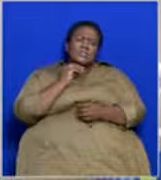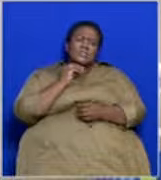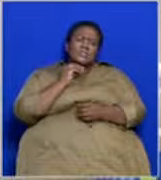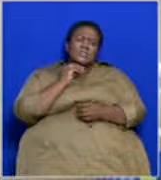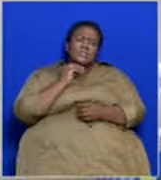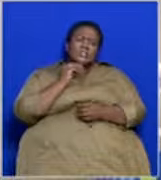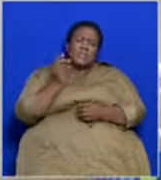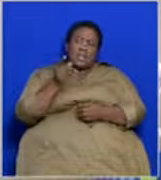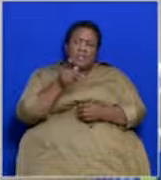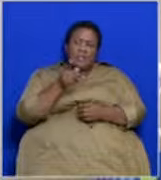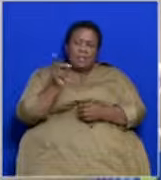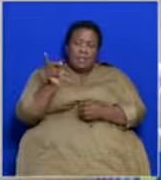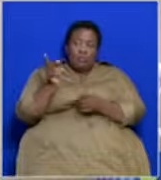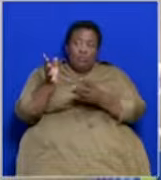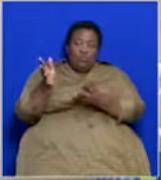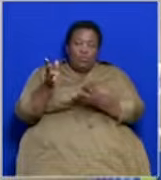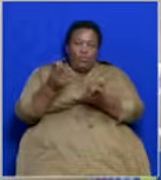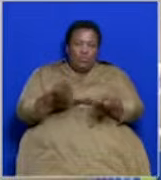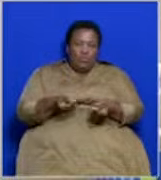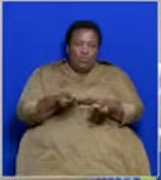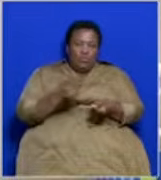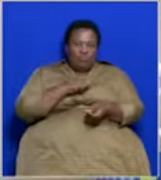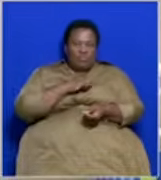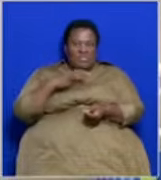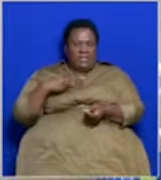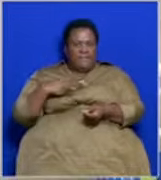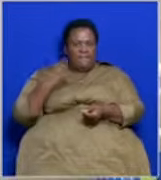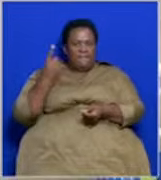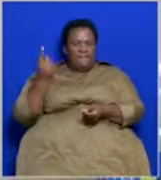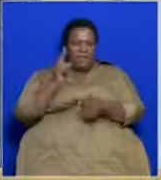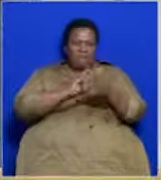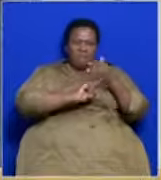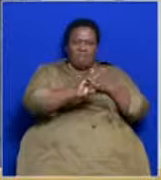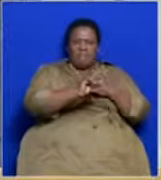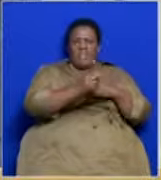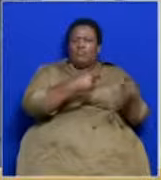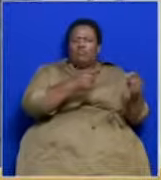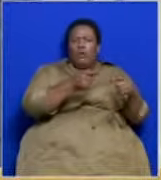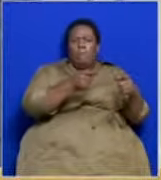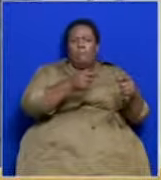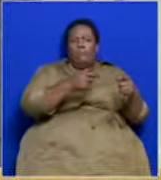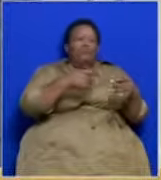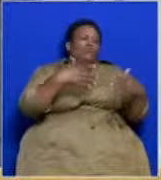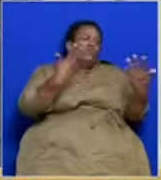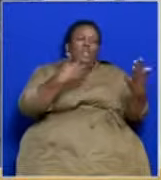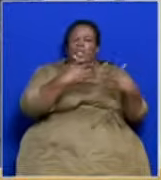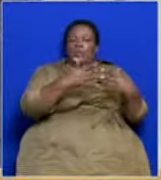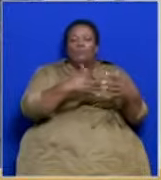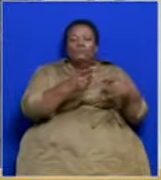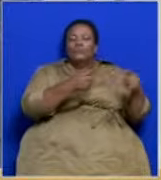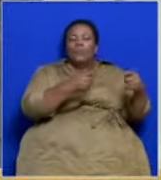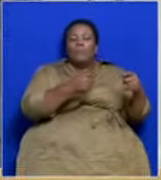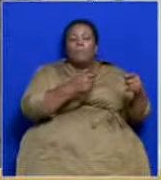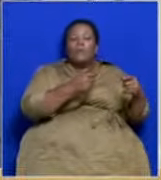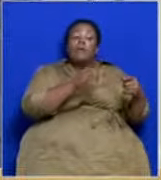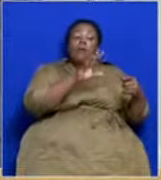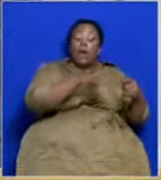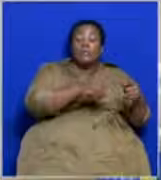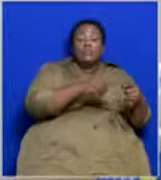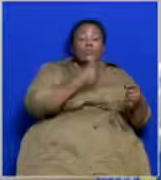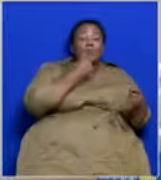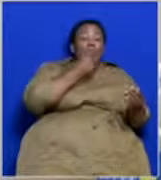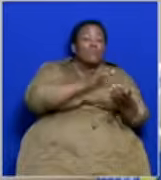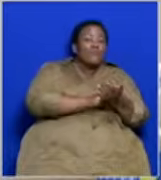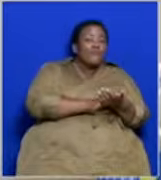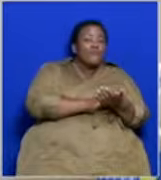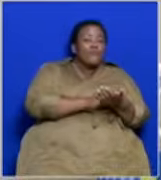EMPD officials take the initiative to go into a random shop and ask for proof of ownership of the cigarettes or any other stock